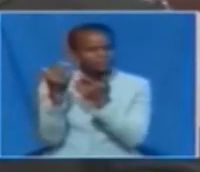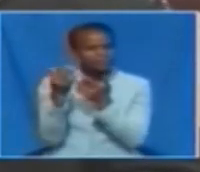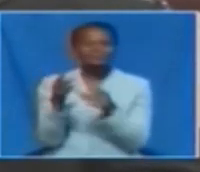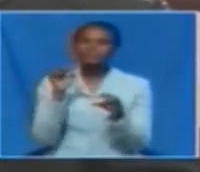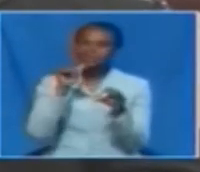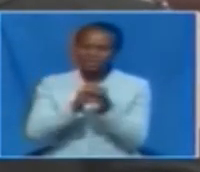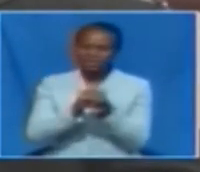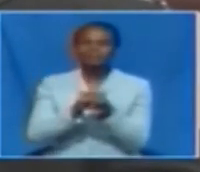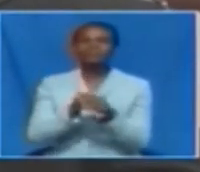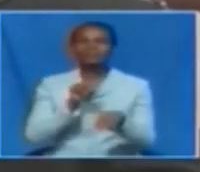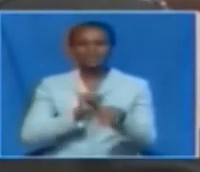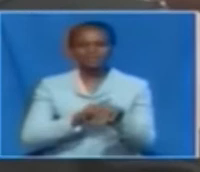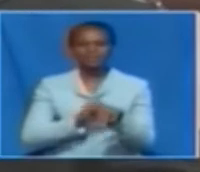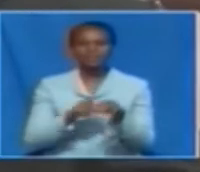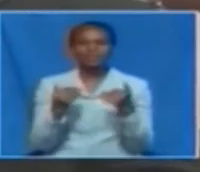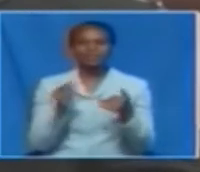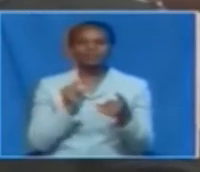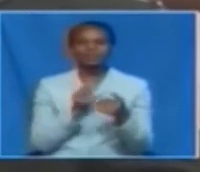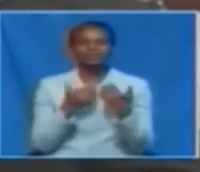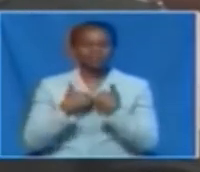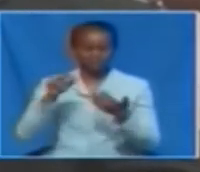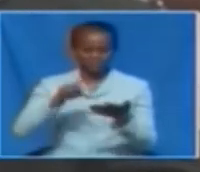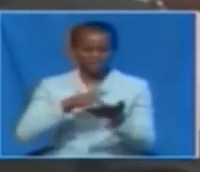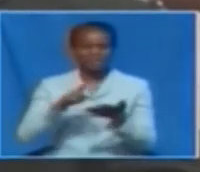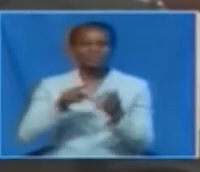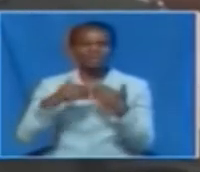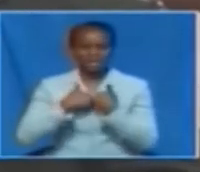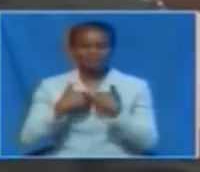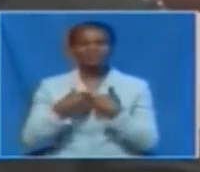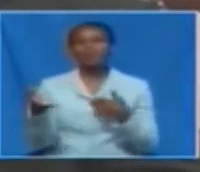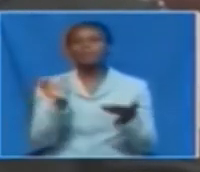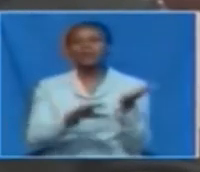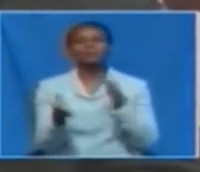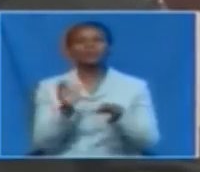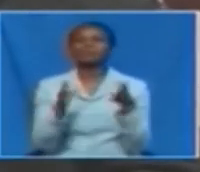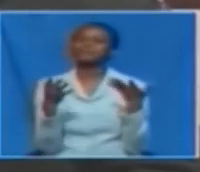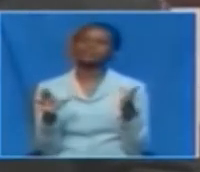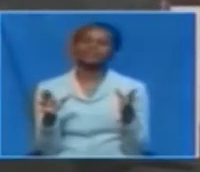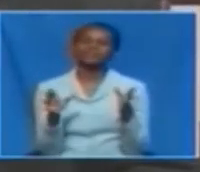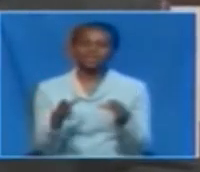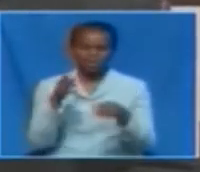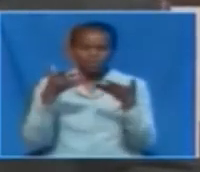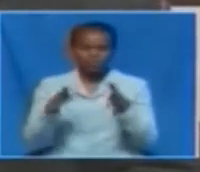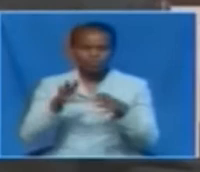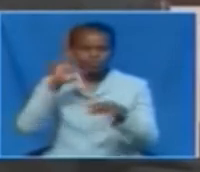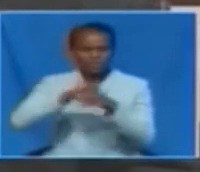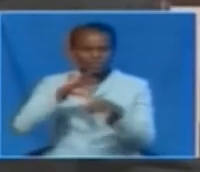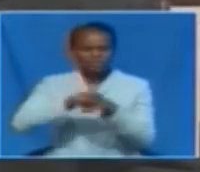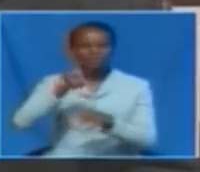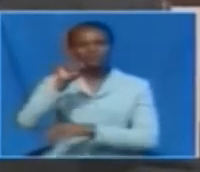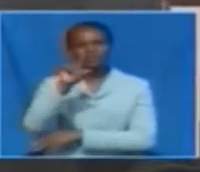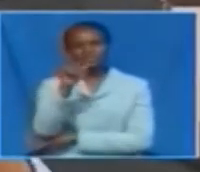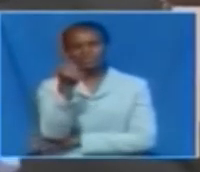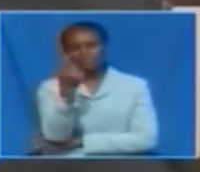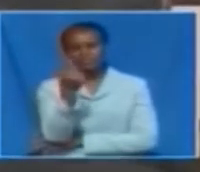turbulent journey that we have faced, because this party had been packed for the dead after losing the 2011